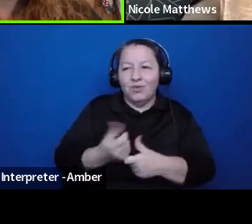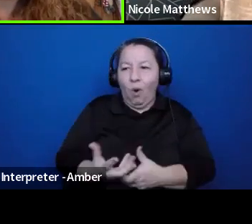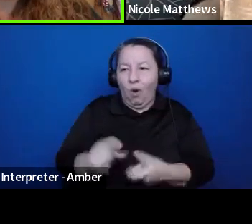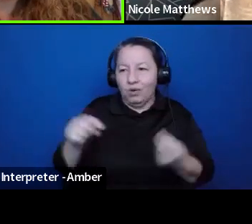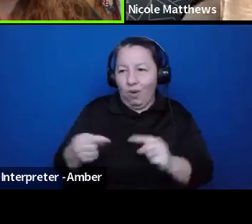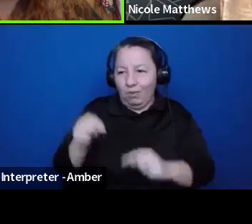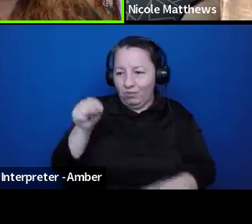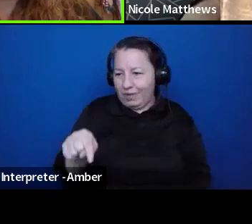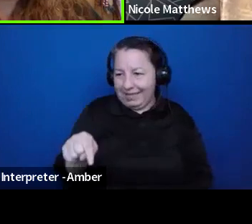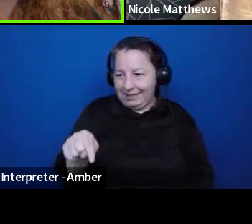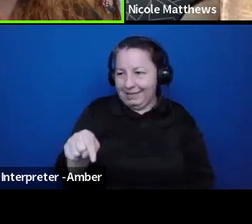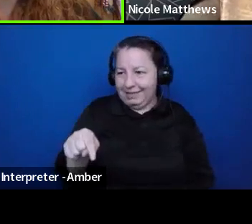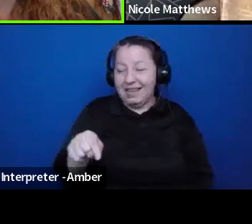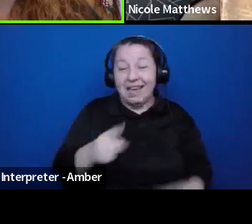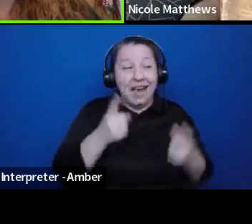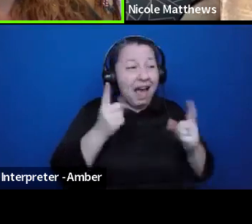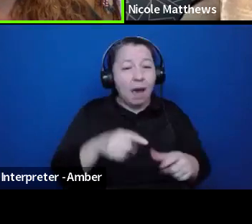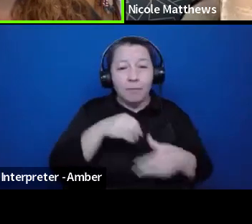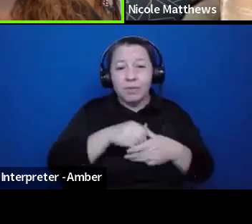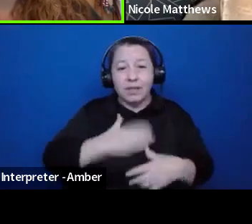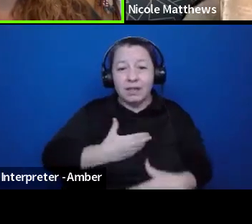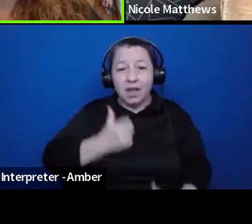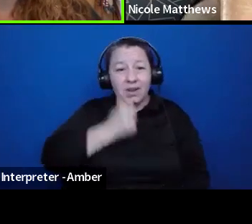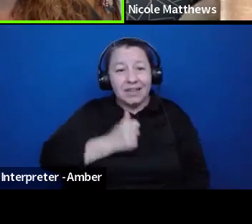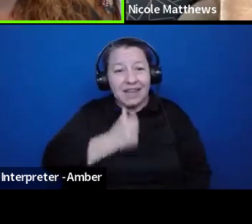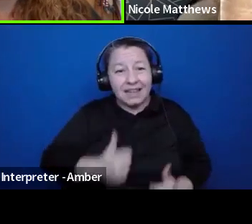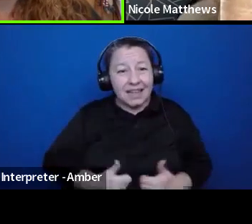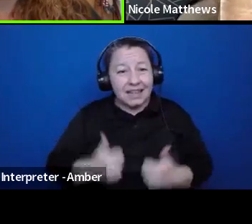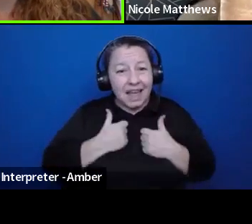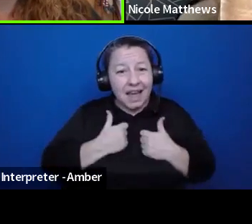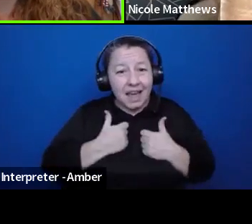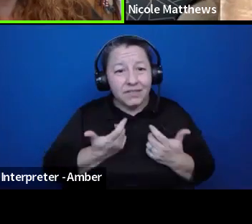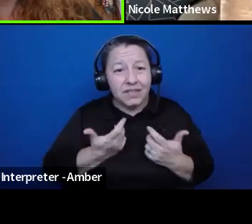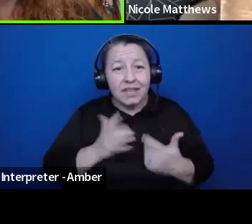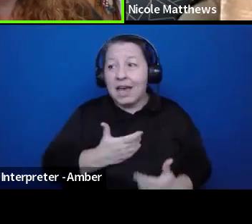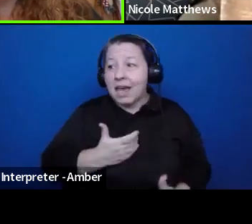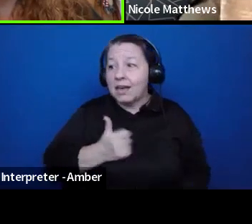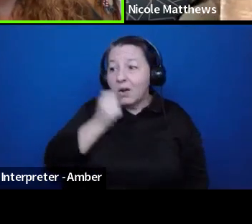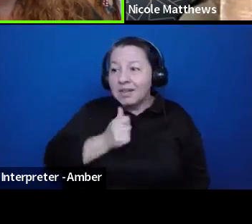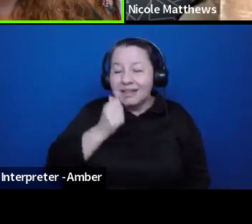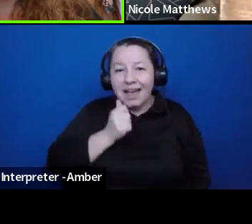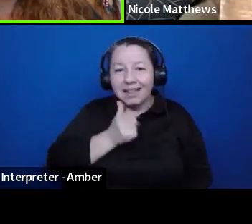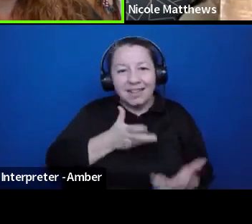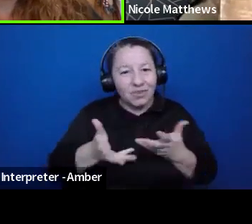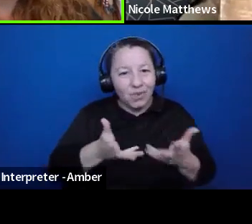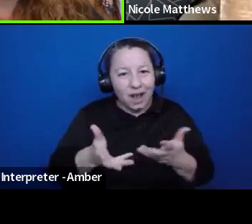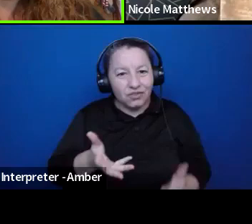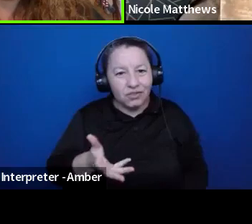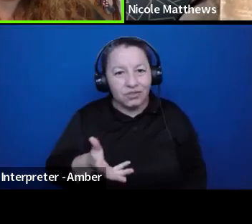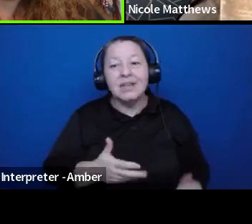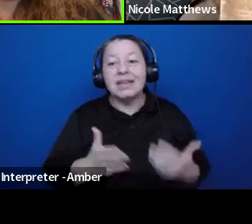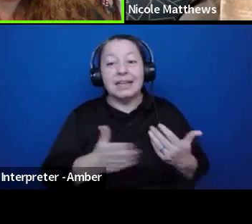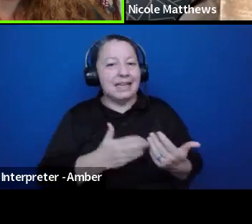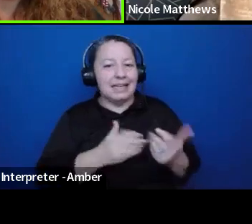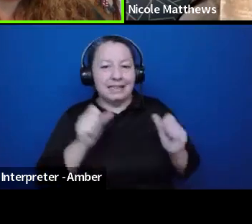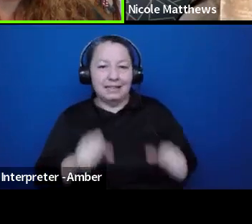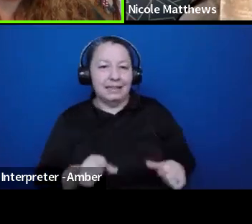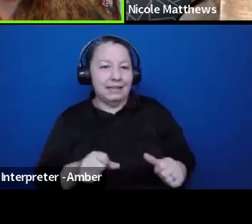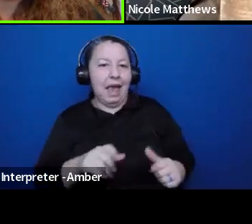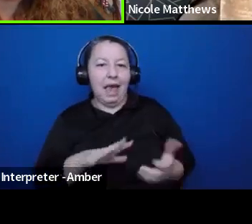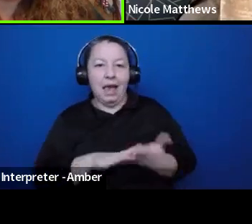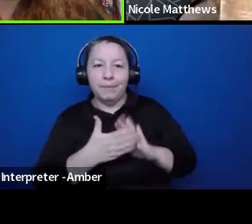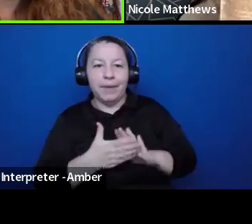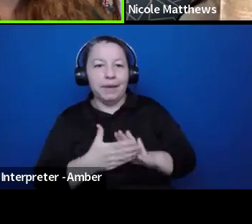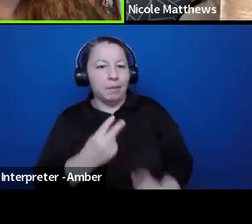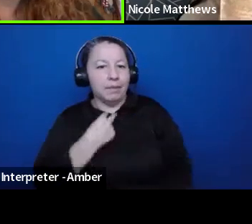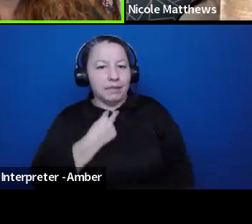daily lives, on the level of our daily lives and our daily interactions. And so we could very easily fall into a rut at